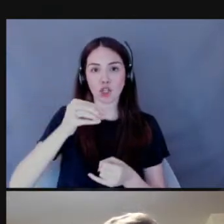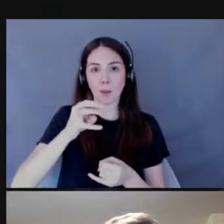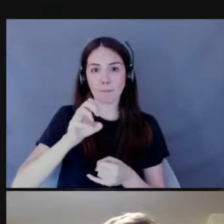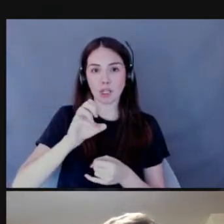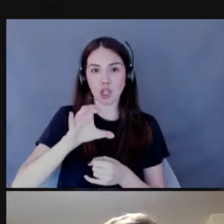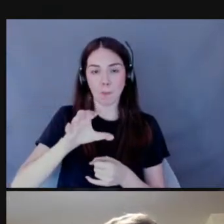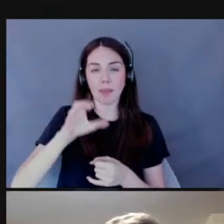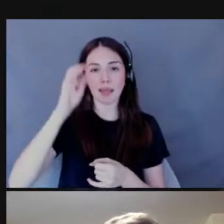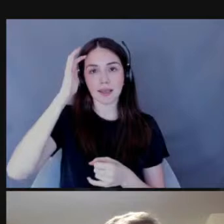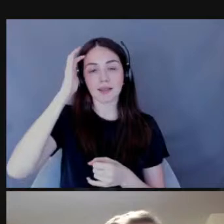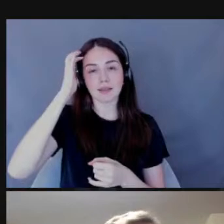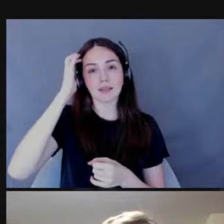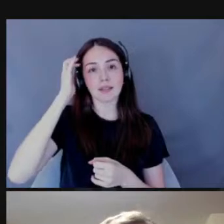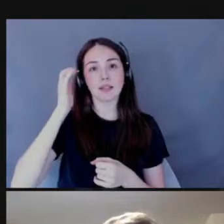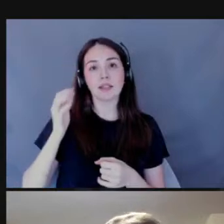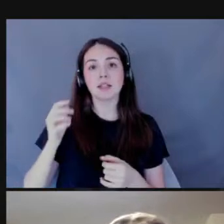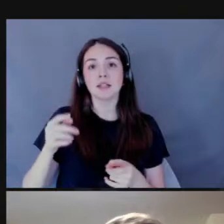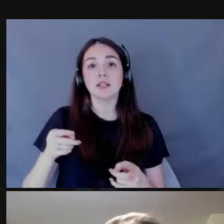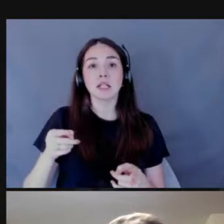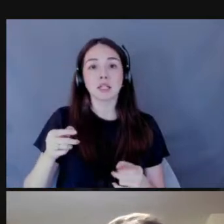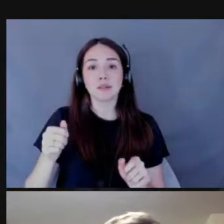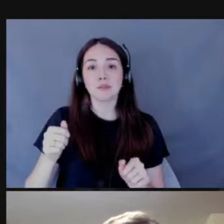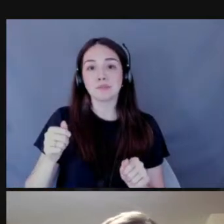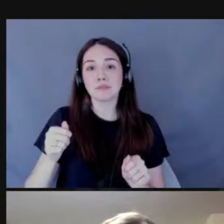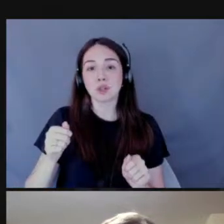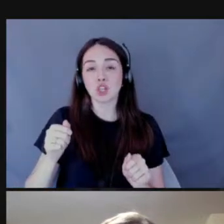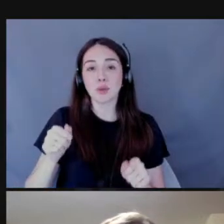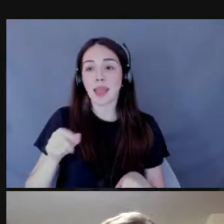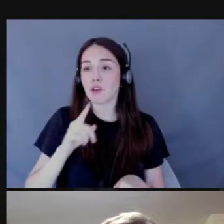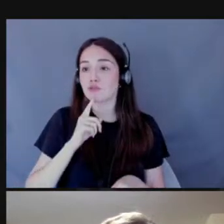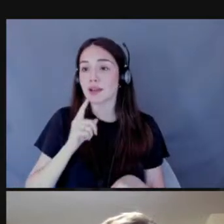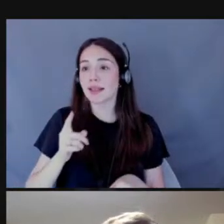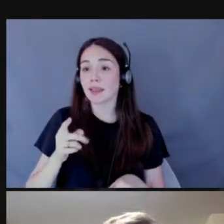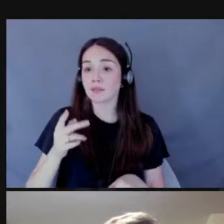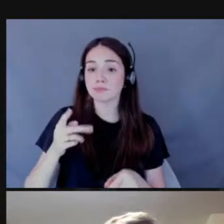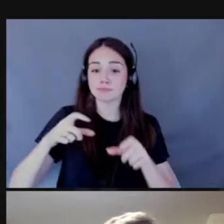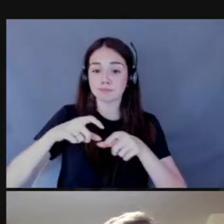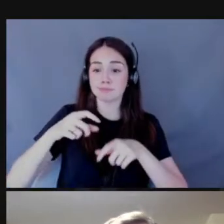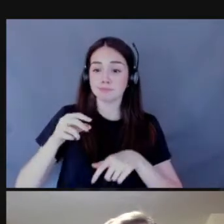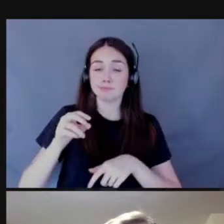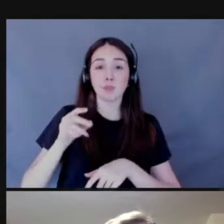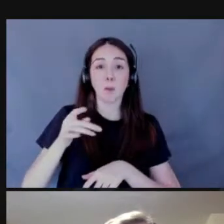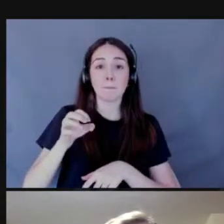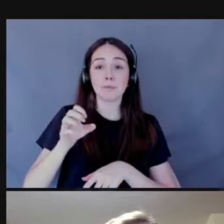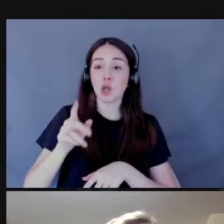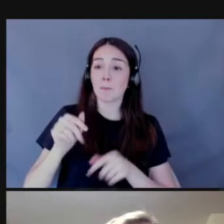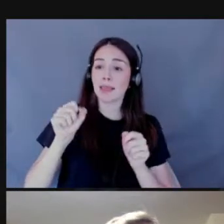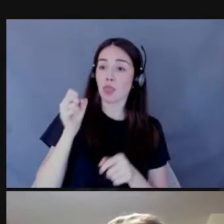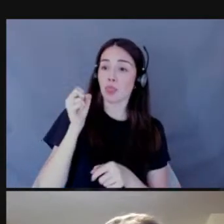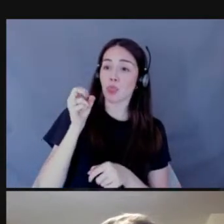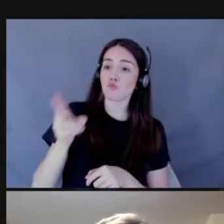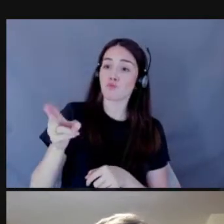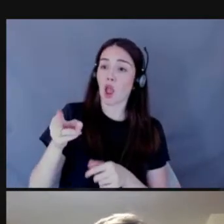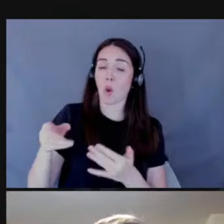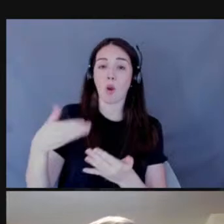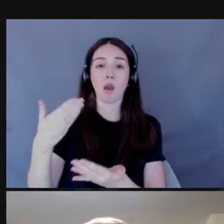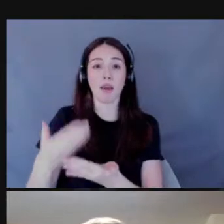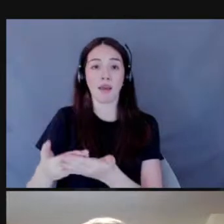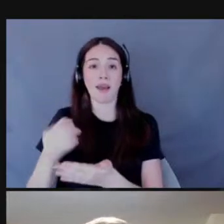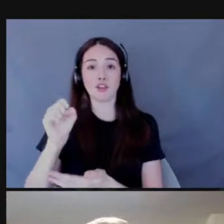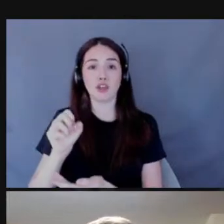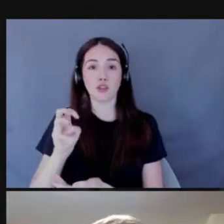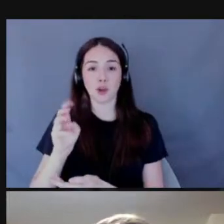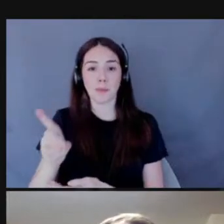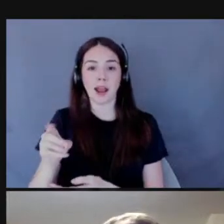you can throw something practically across the Potomac to southern Maryland. So I have a map here that'll give you an idea of where